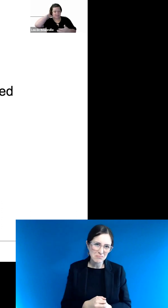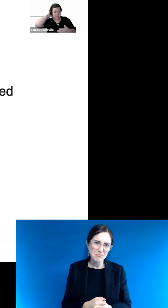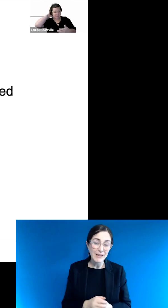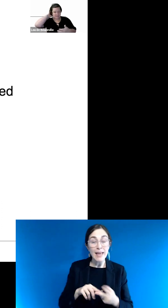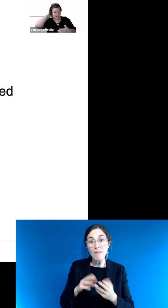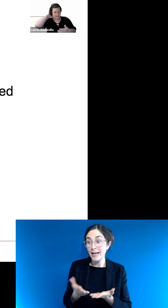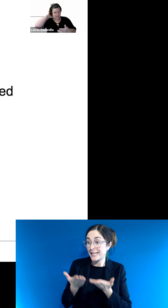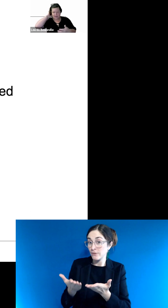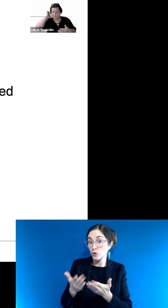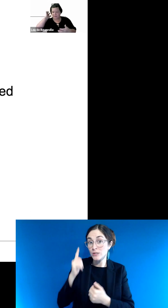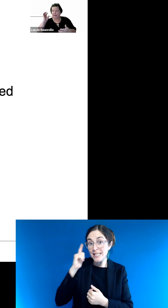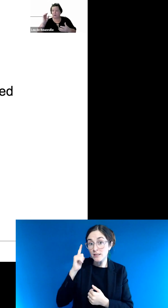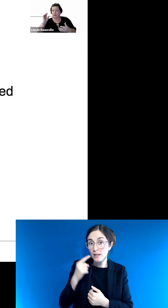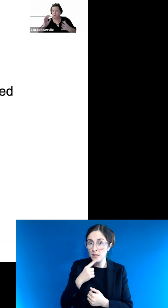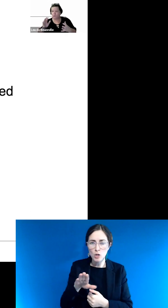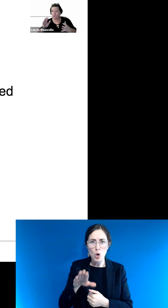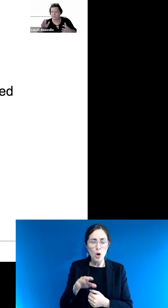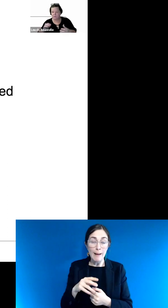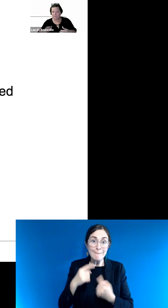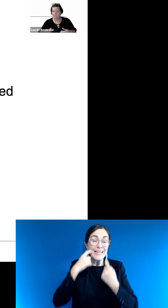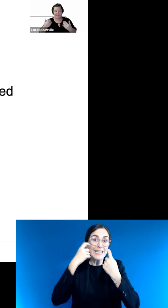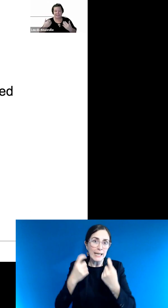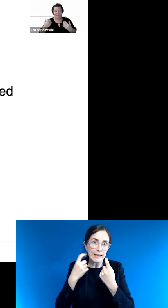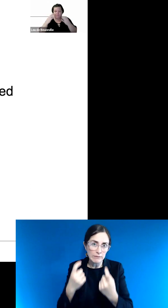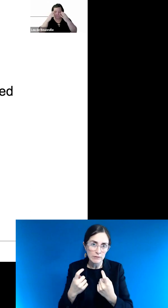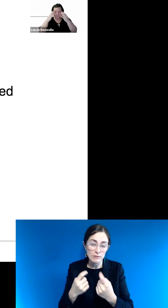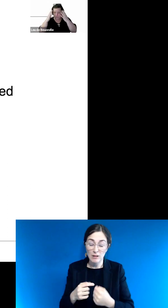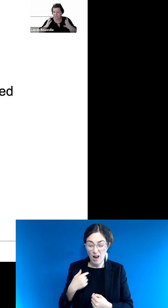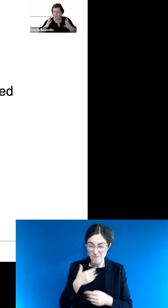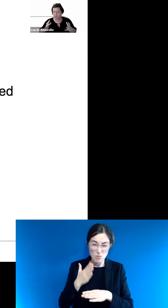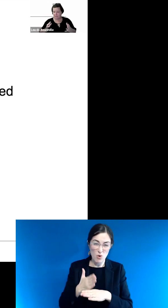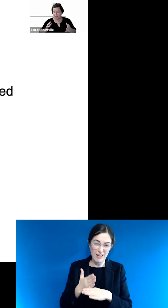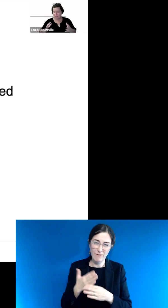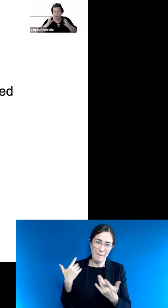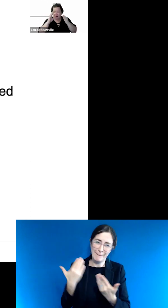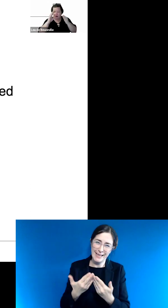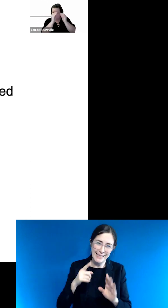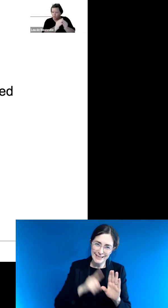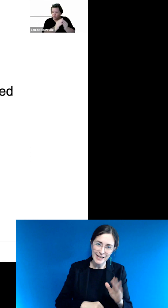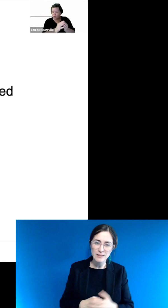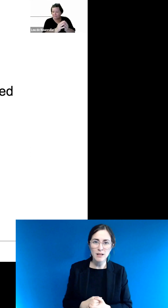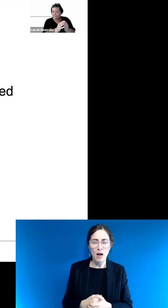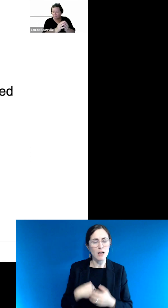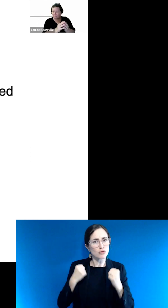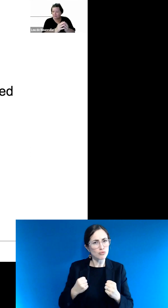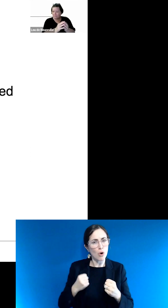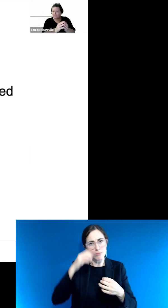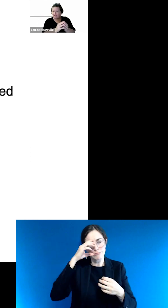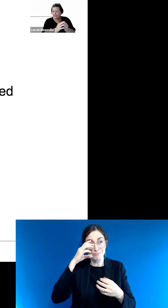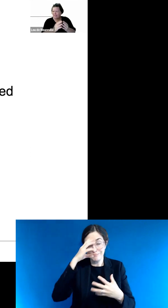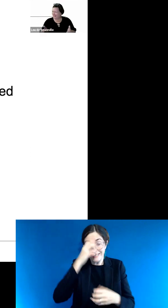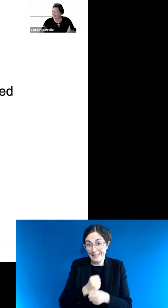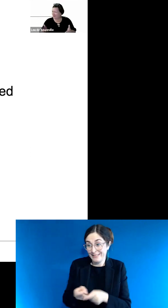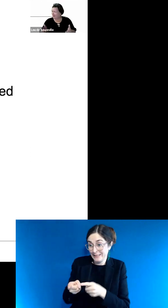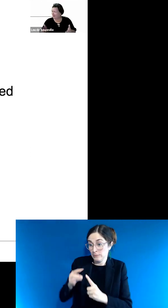were presenting this to teachers, I'd be like, watch yourself, because I've been doing this for a million years. I'm a huge believer in this.